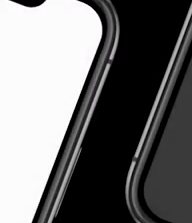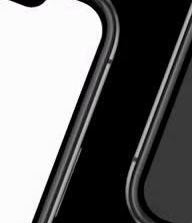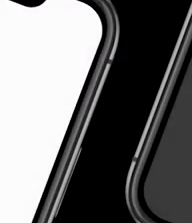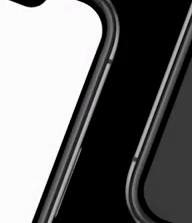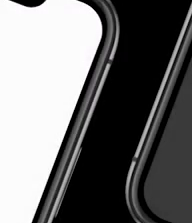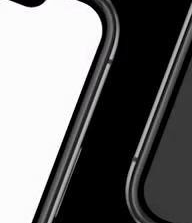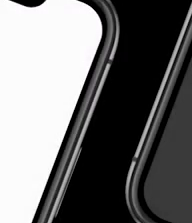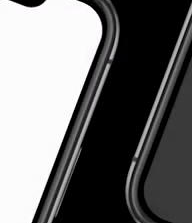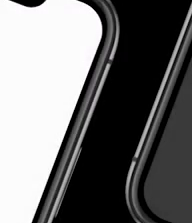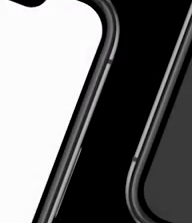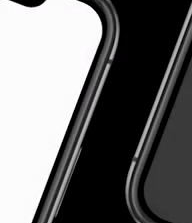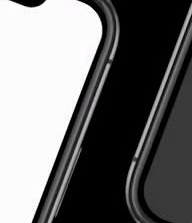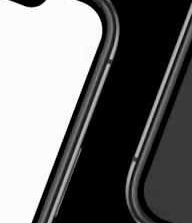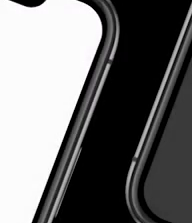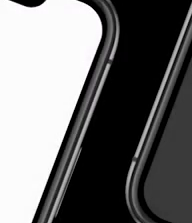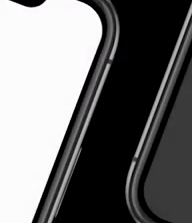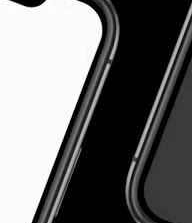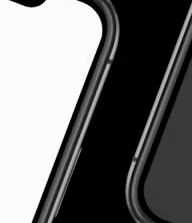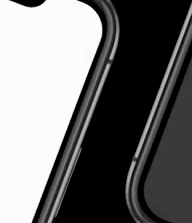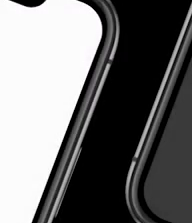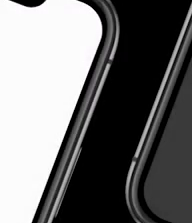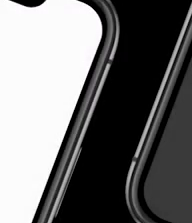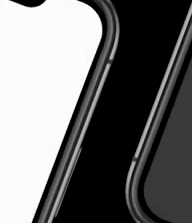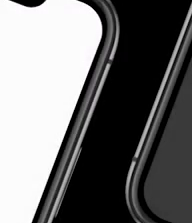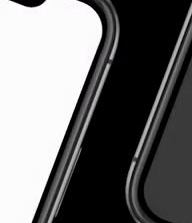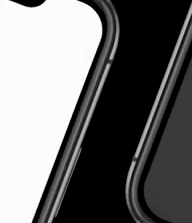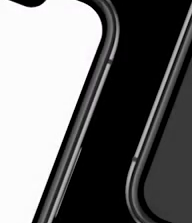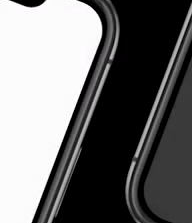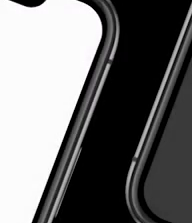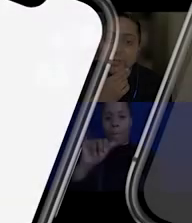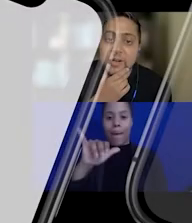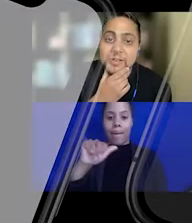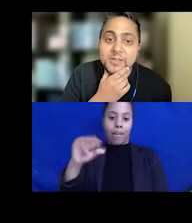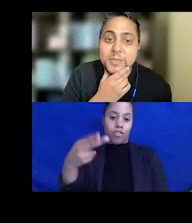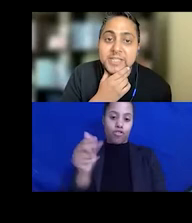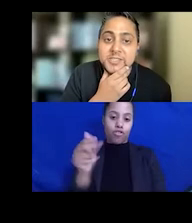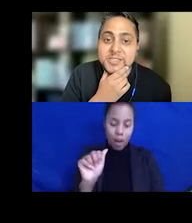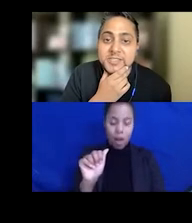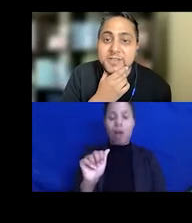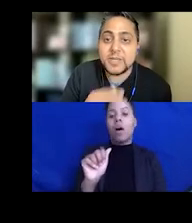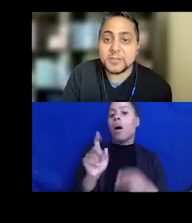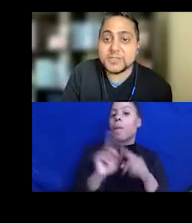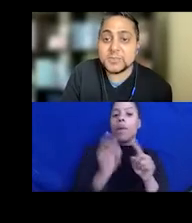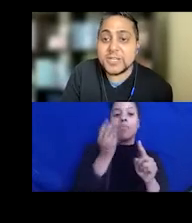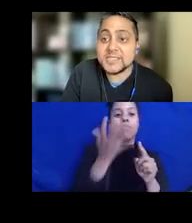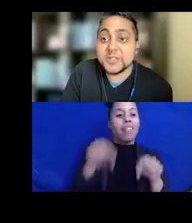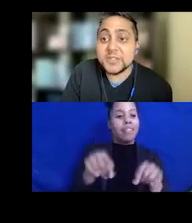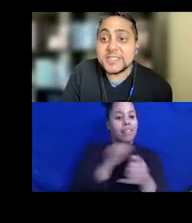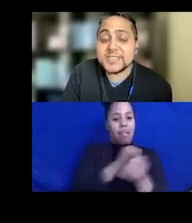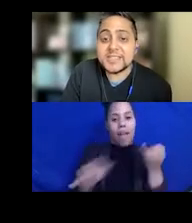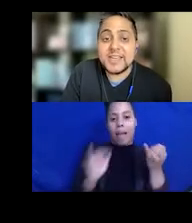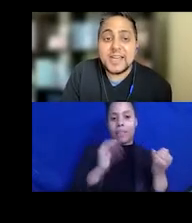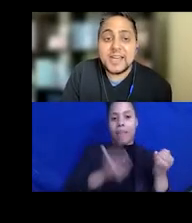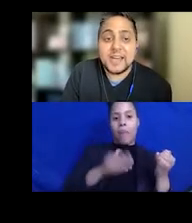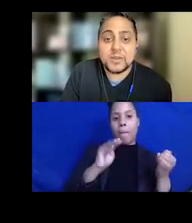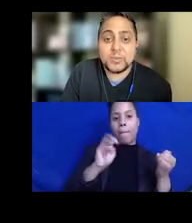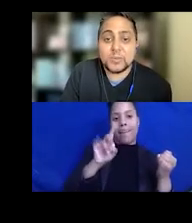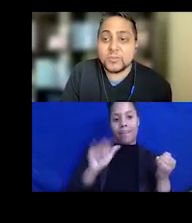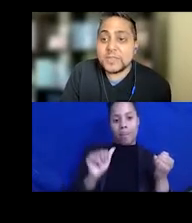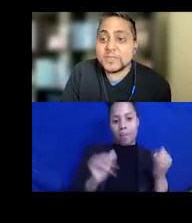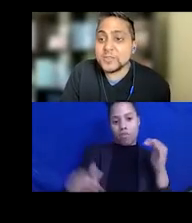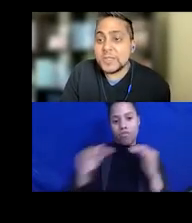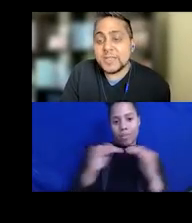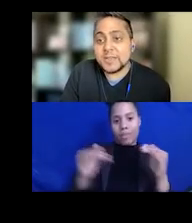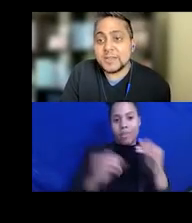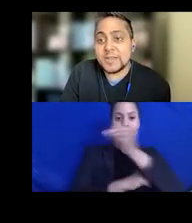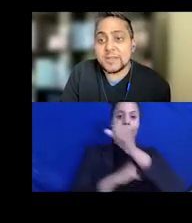I'm going to hand it over to Myaisha very soon, but just wanted to say this is the last of our Media Justice Fundamentals Spring Series. We've